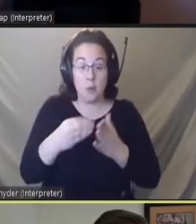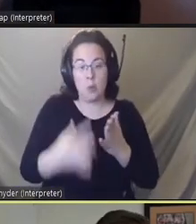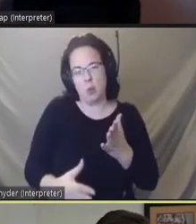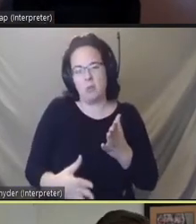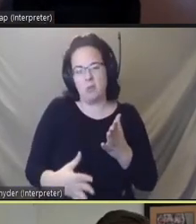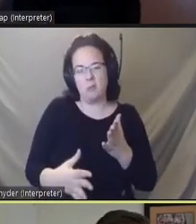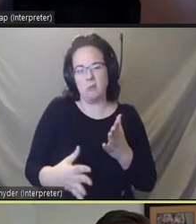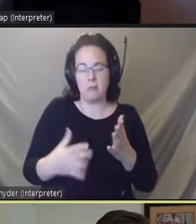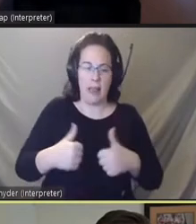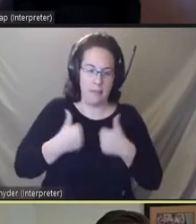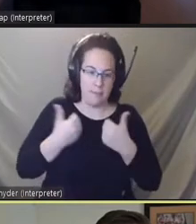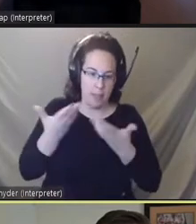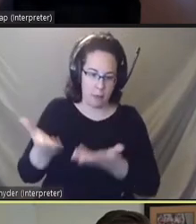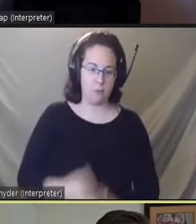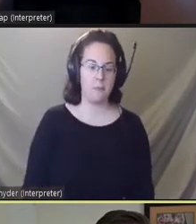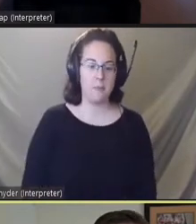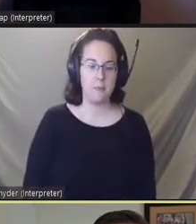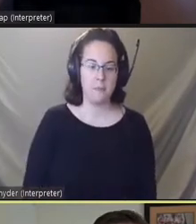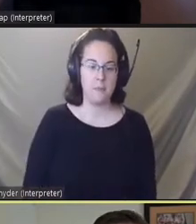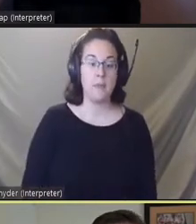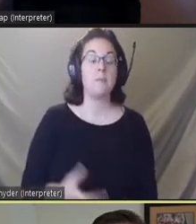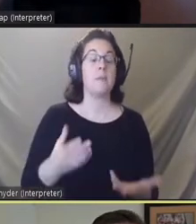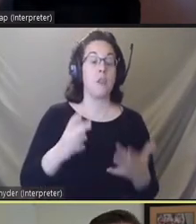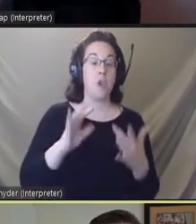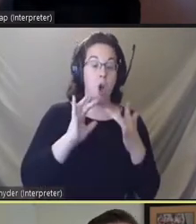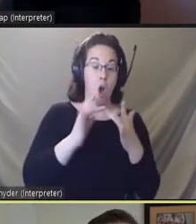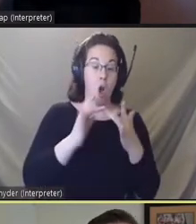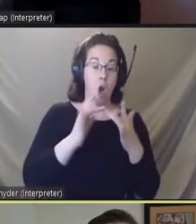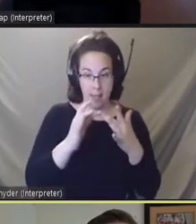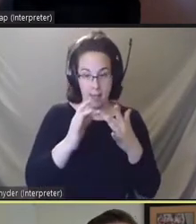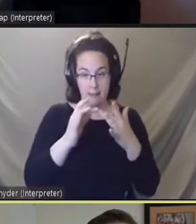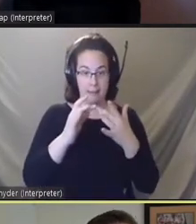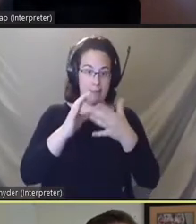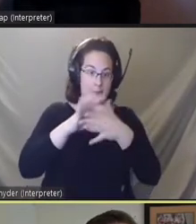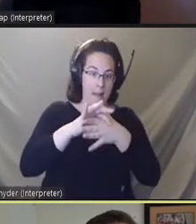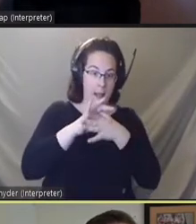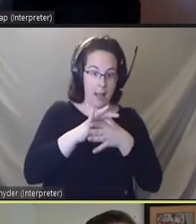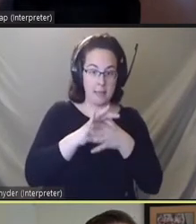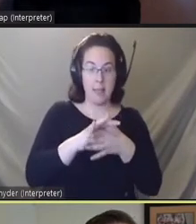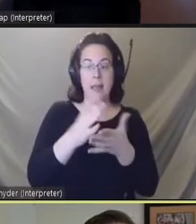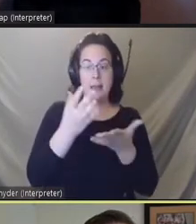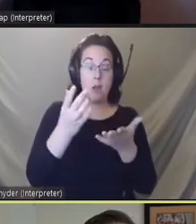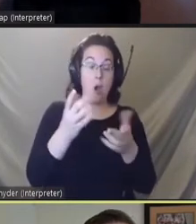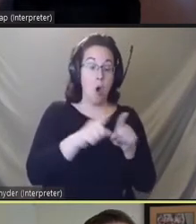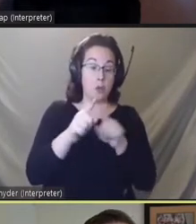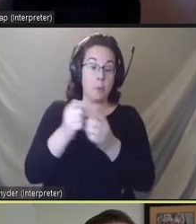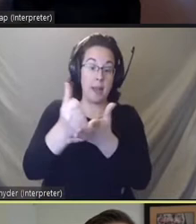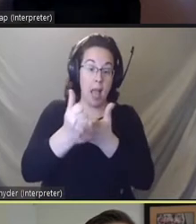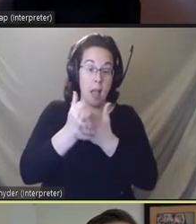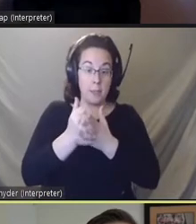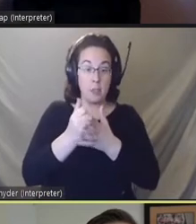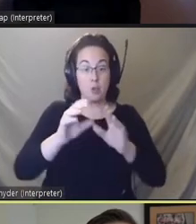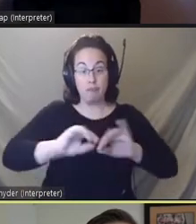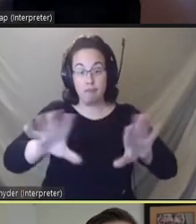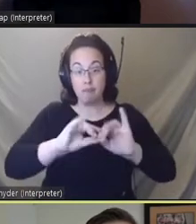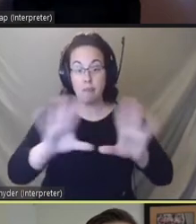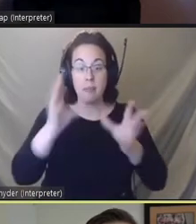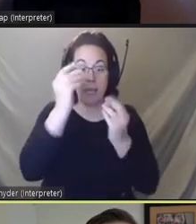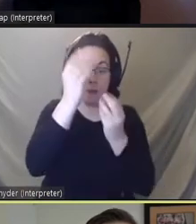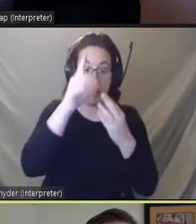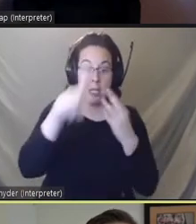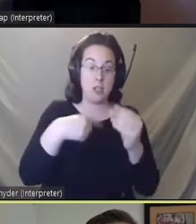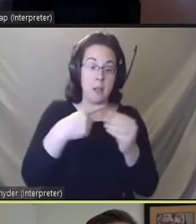Beyond our online education content, our dedicated outreach team has been helping to spread the word on COVID-19 scams and